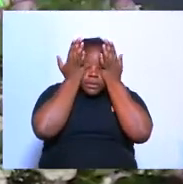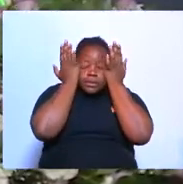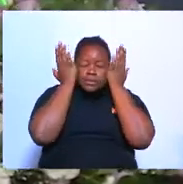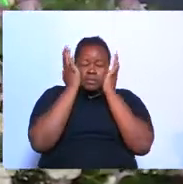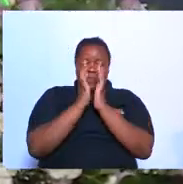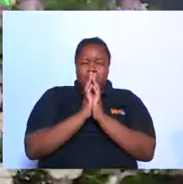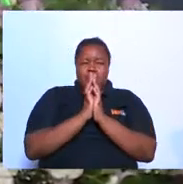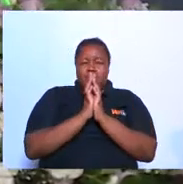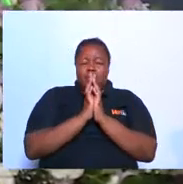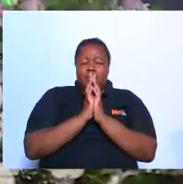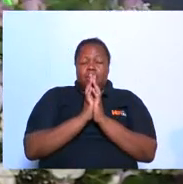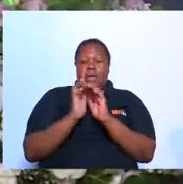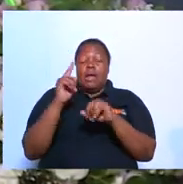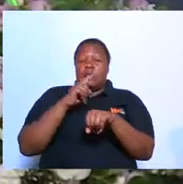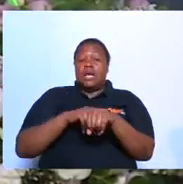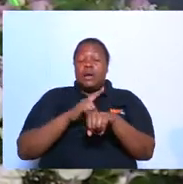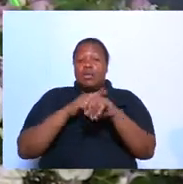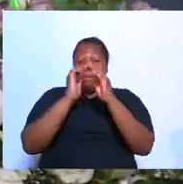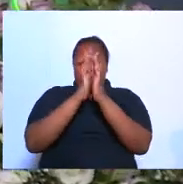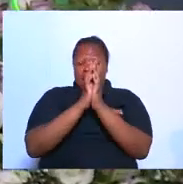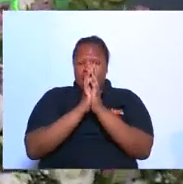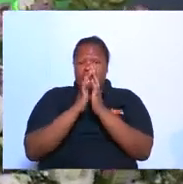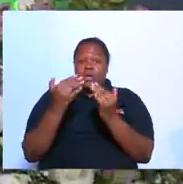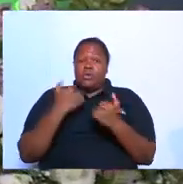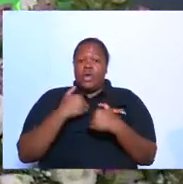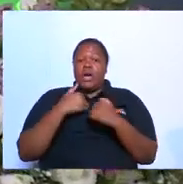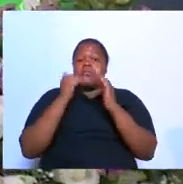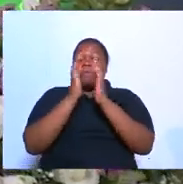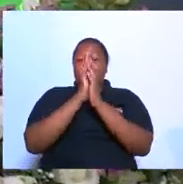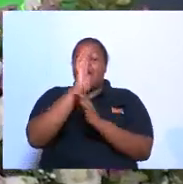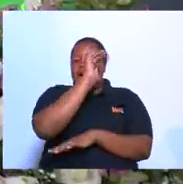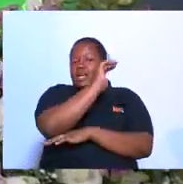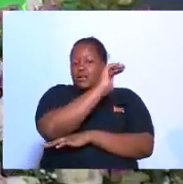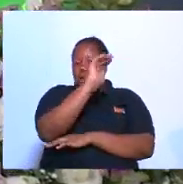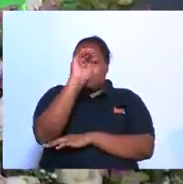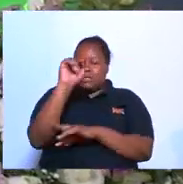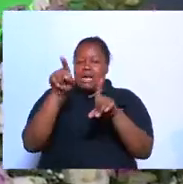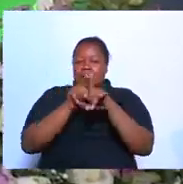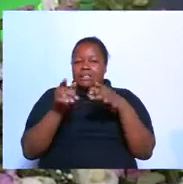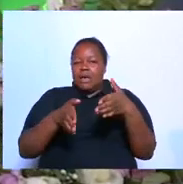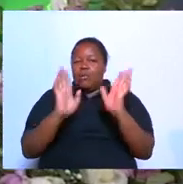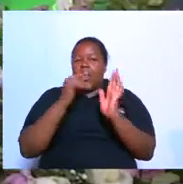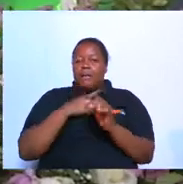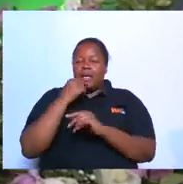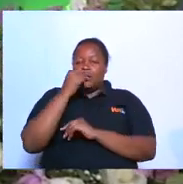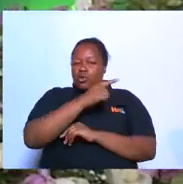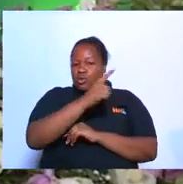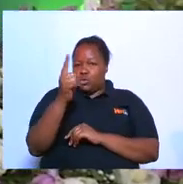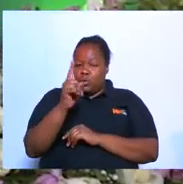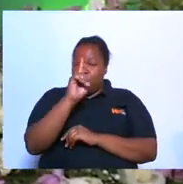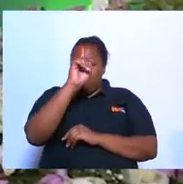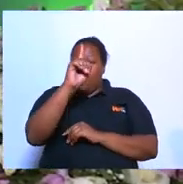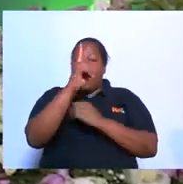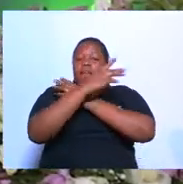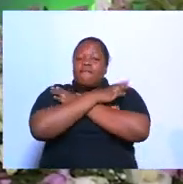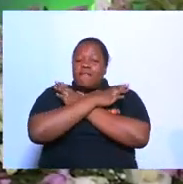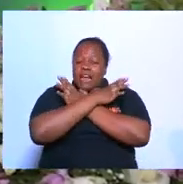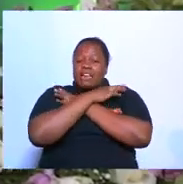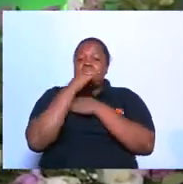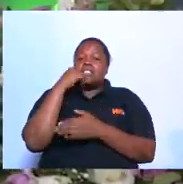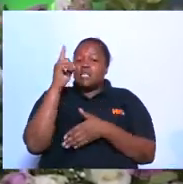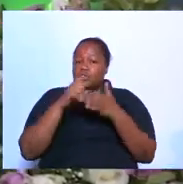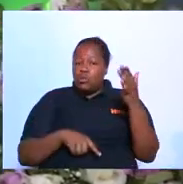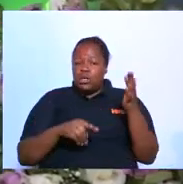as we are going to pray there are some prayer requests as I told you one of our friend says